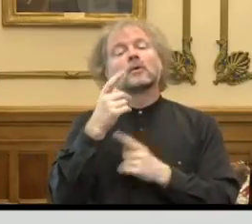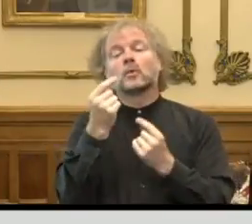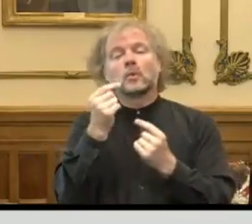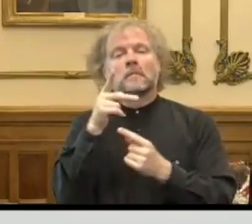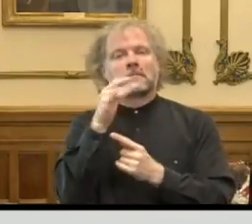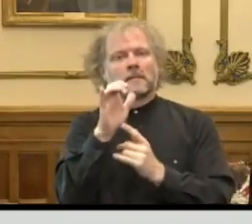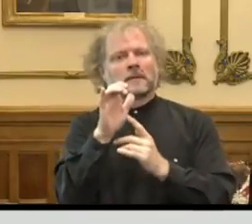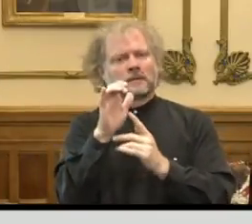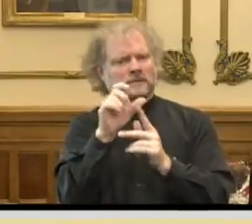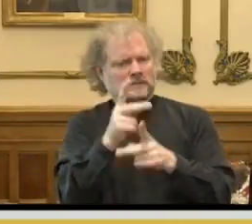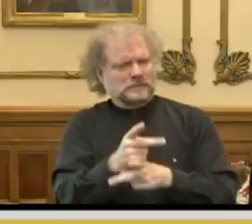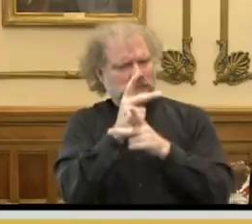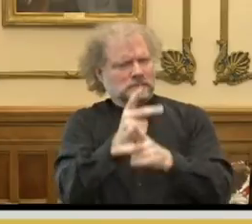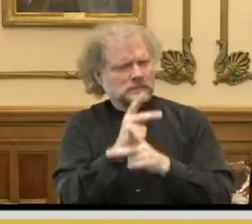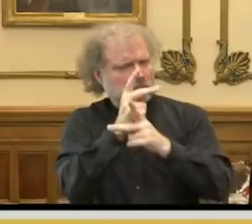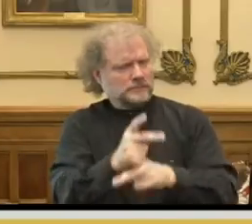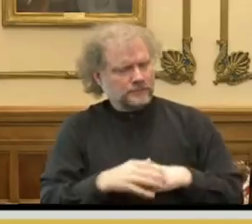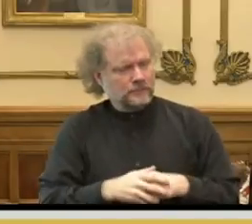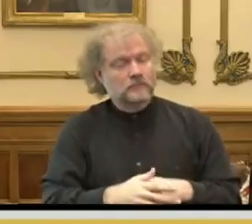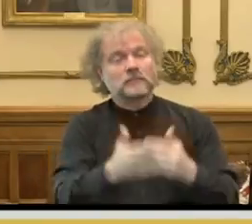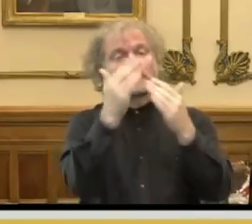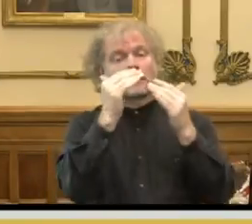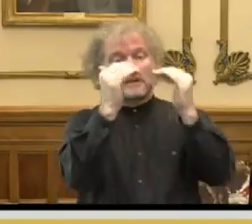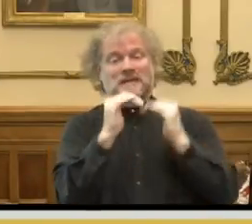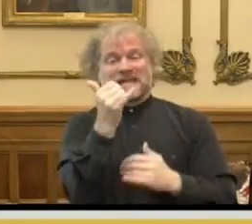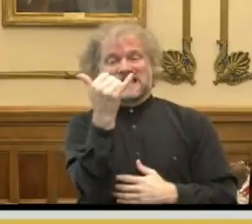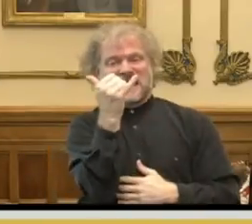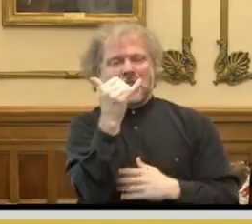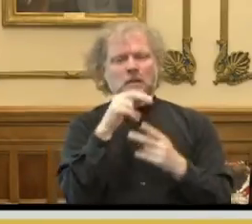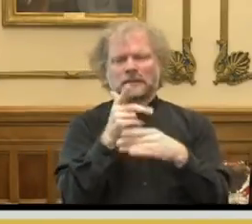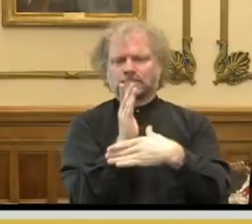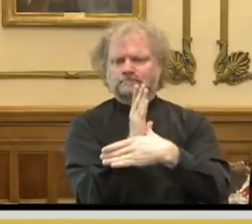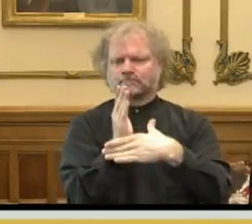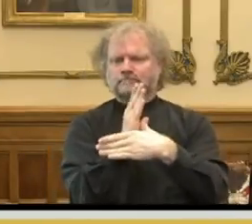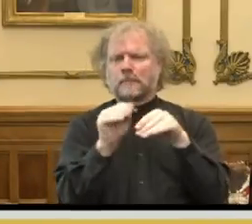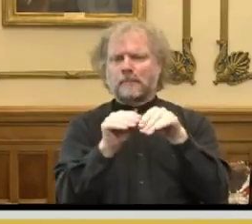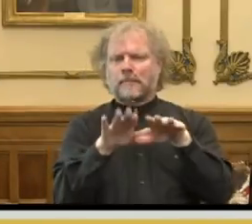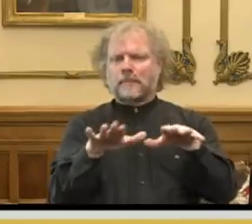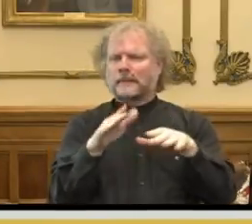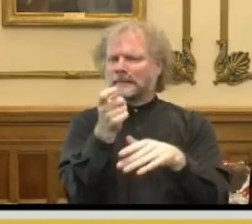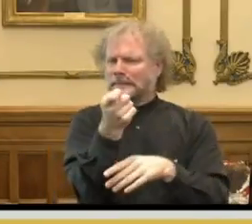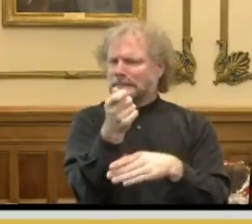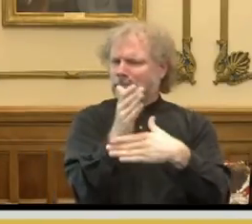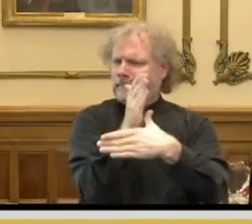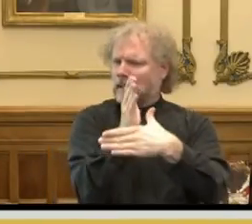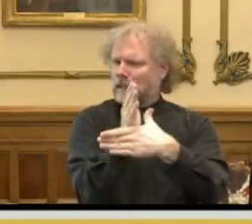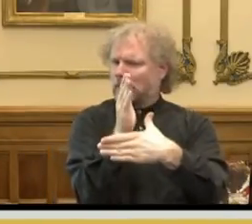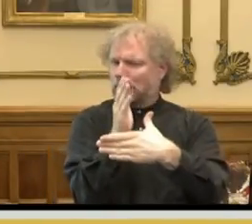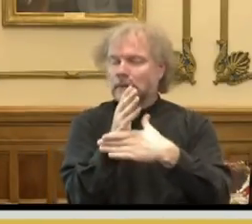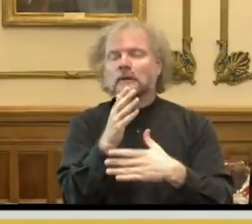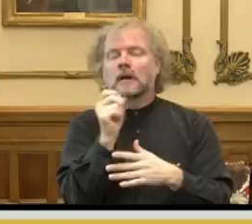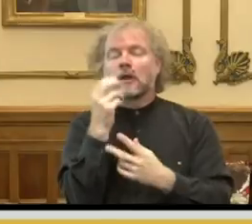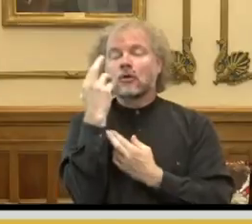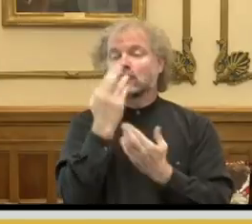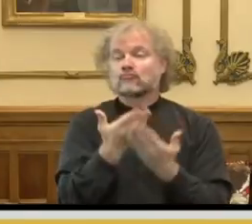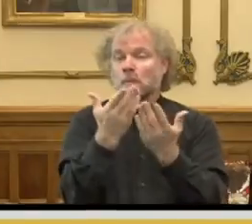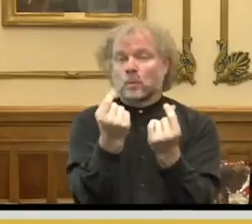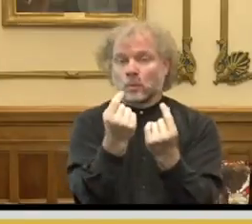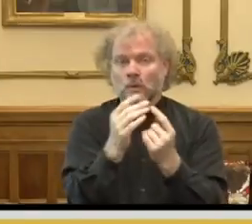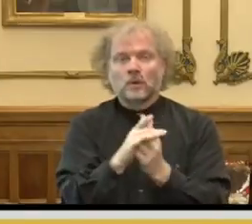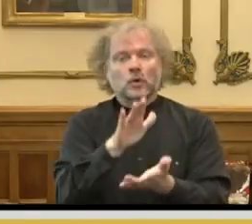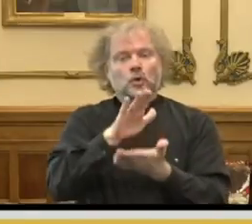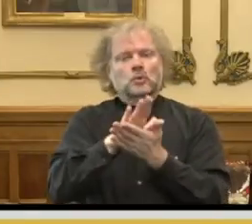their precautions. Yellow indicates there's a moderate community spread. The recommendations to consider here would be that